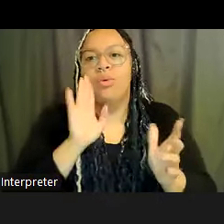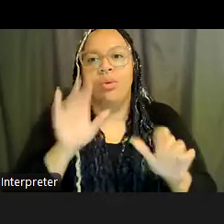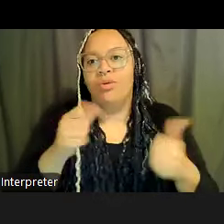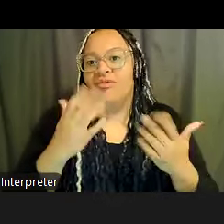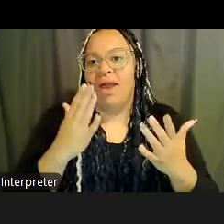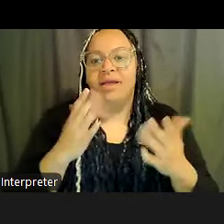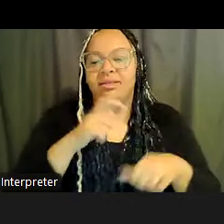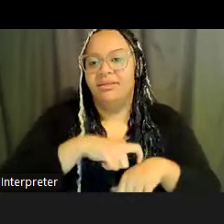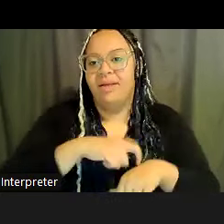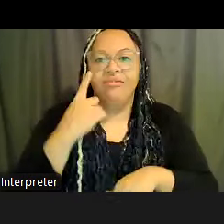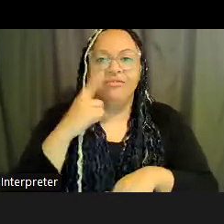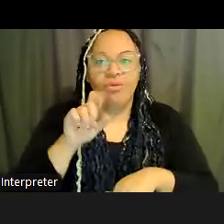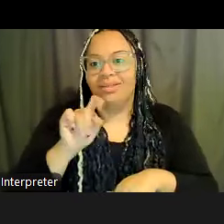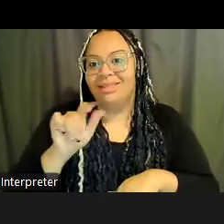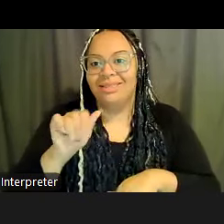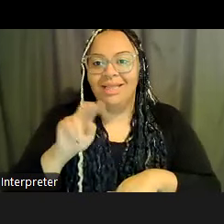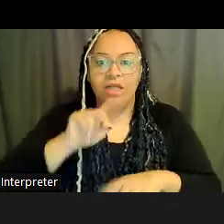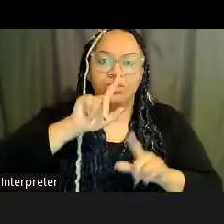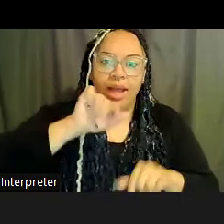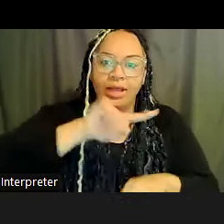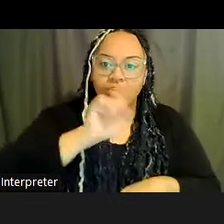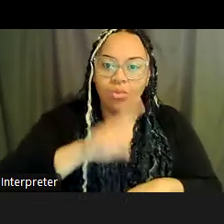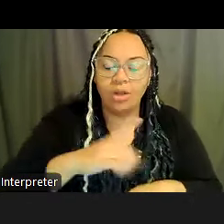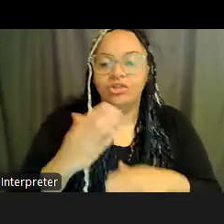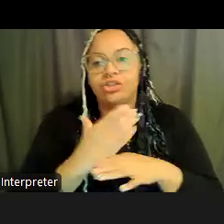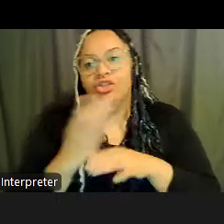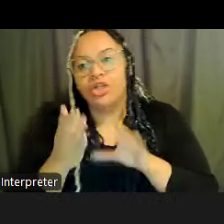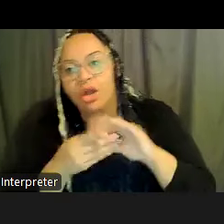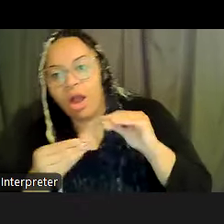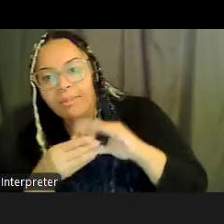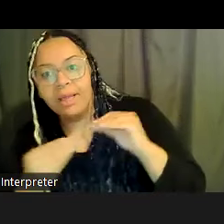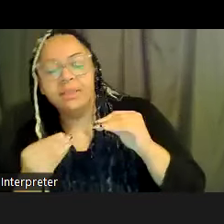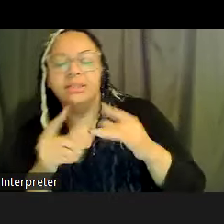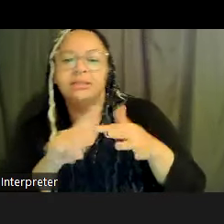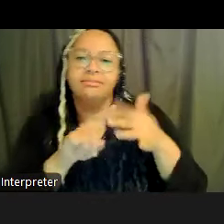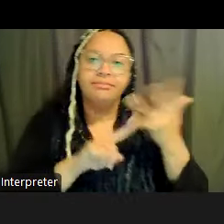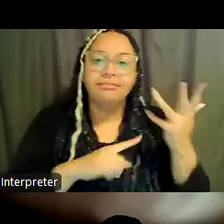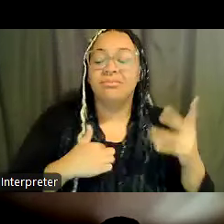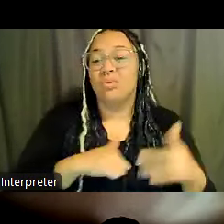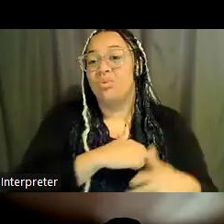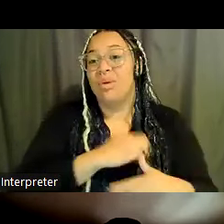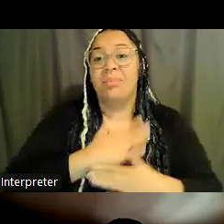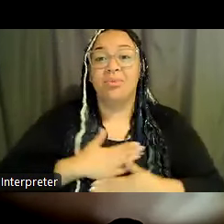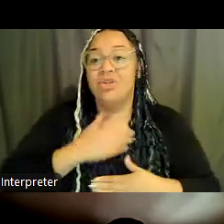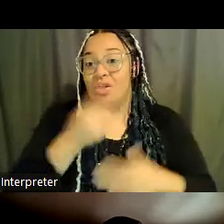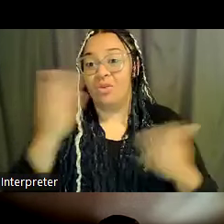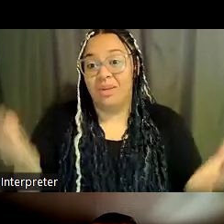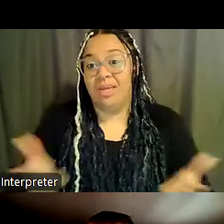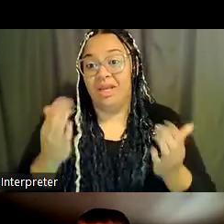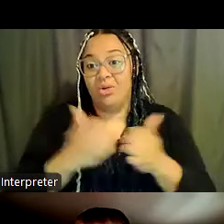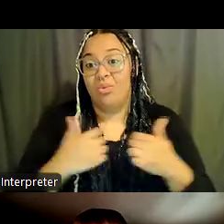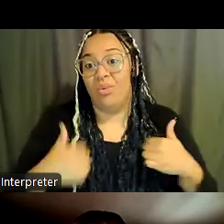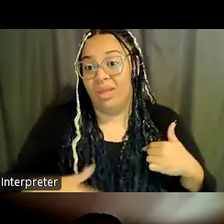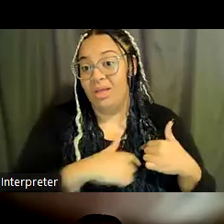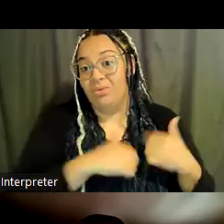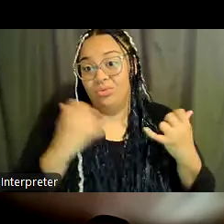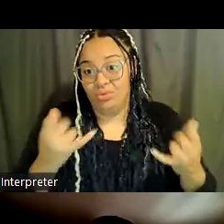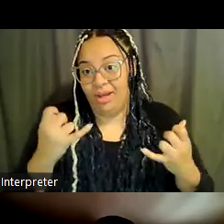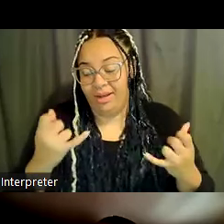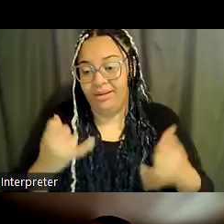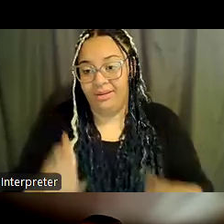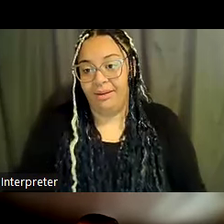answer any questions or share any comments that you have. We appreciate you being here today with us.